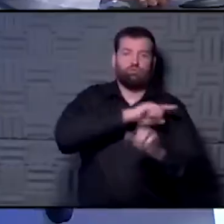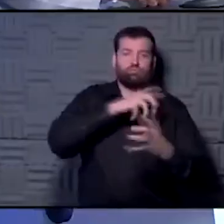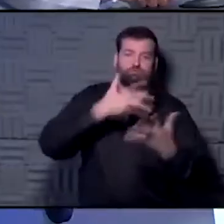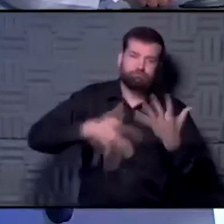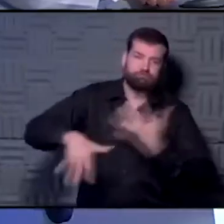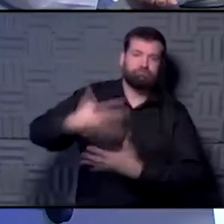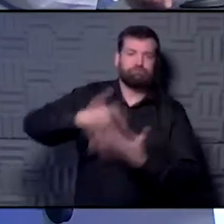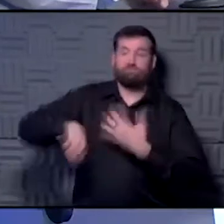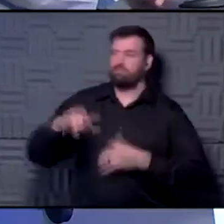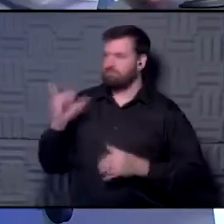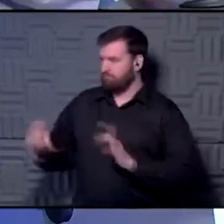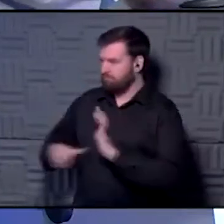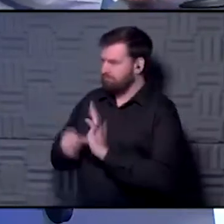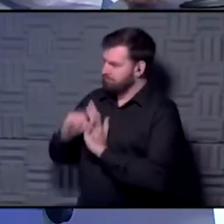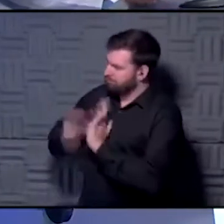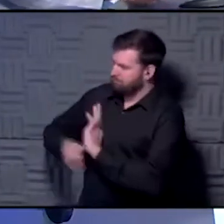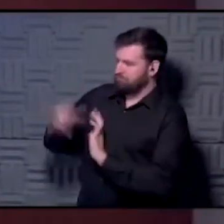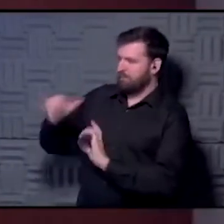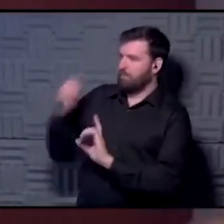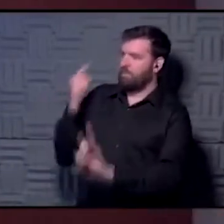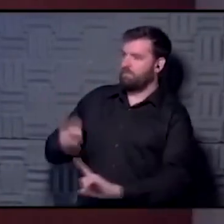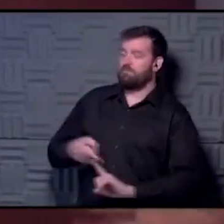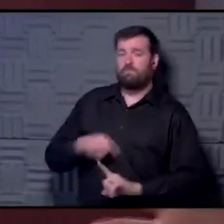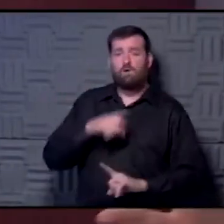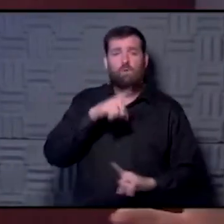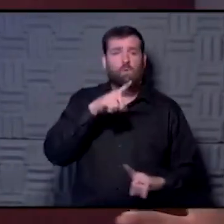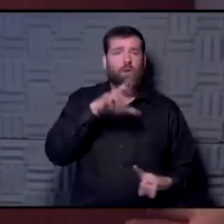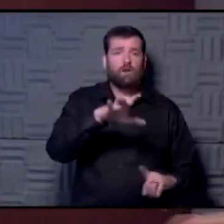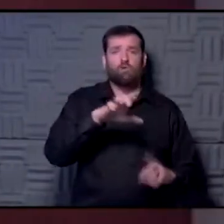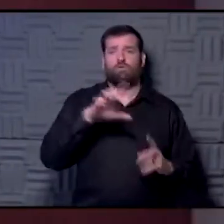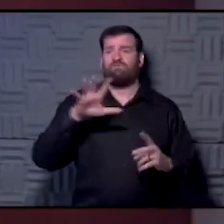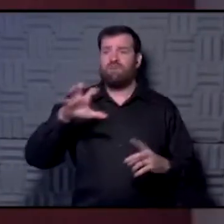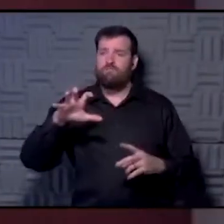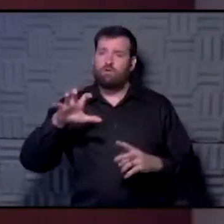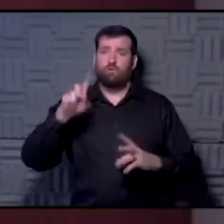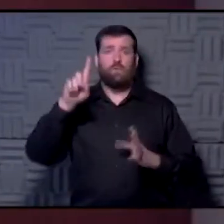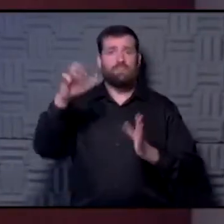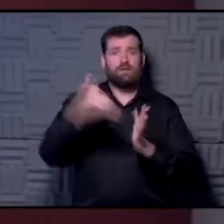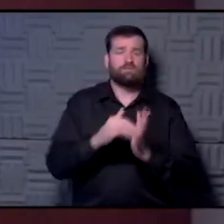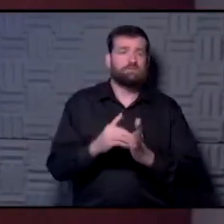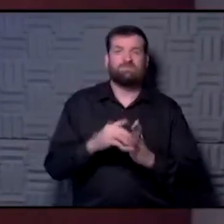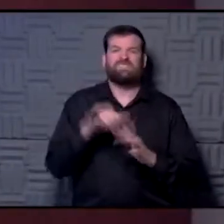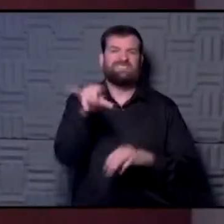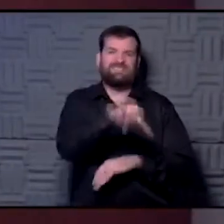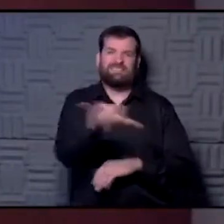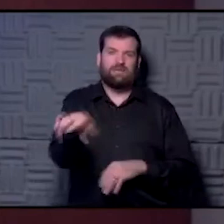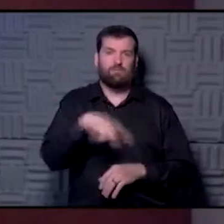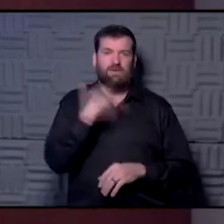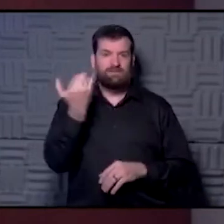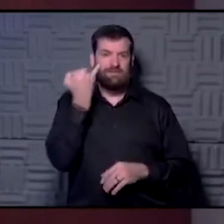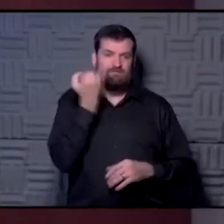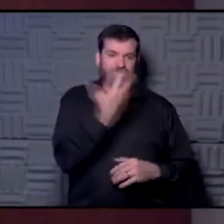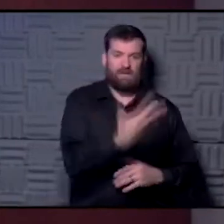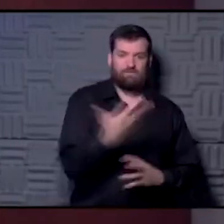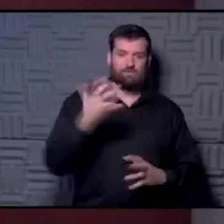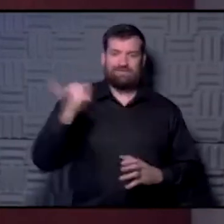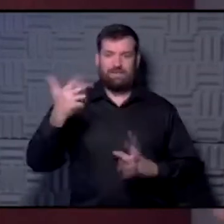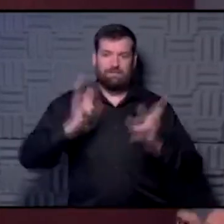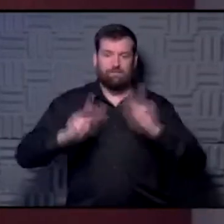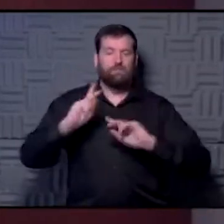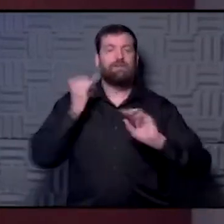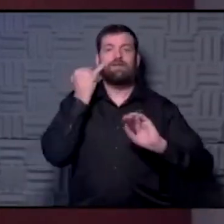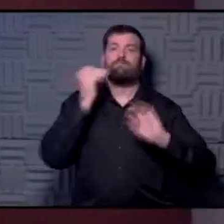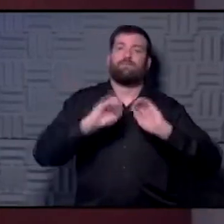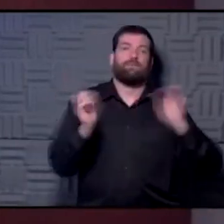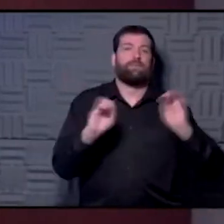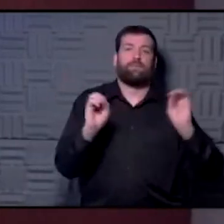think it really stresses the point that it doesn't matter if it's a 100, 500, 1,000. It's just as risky if you're in a group of 5 or 10 if you're Right. not taking